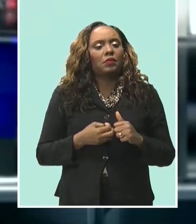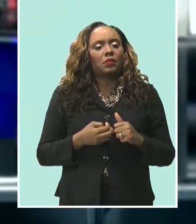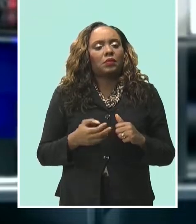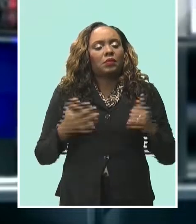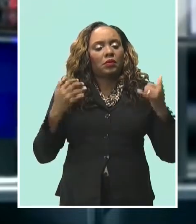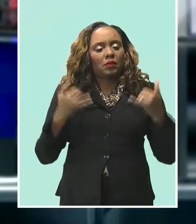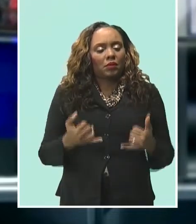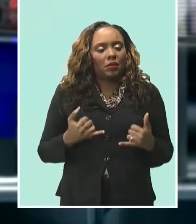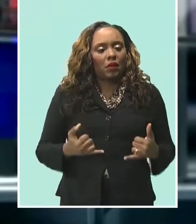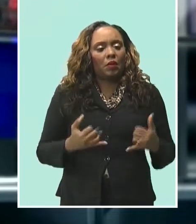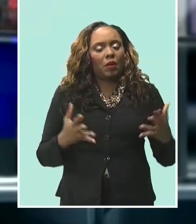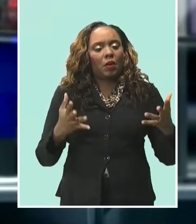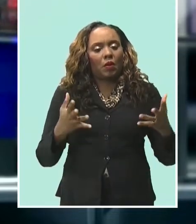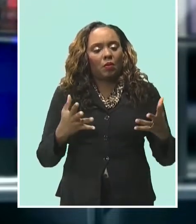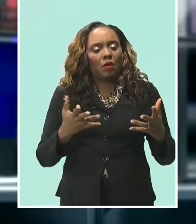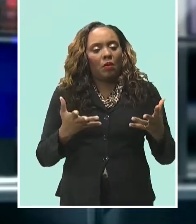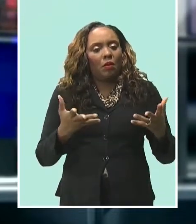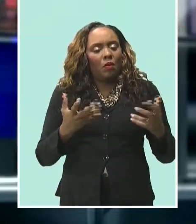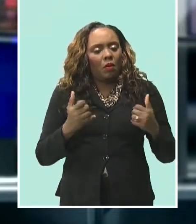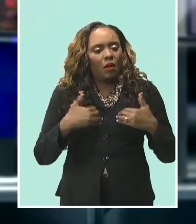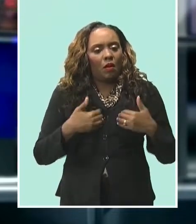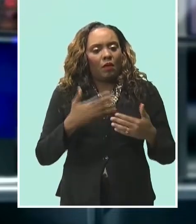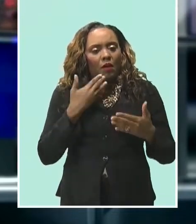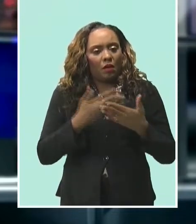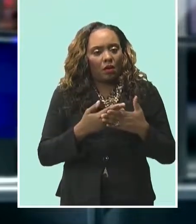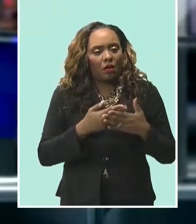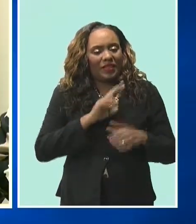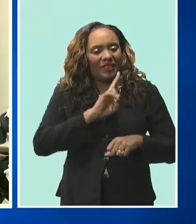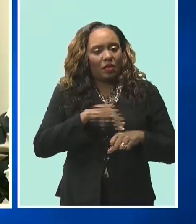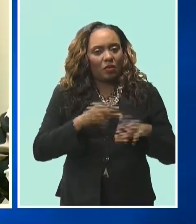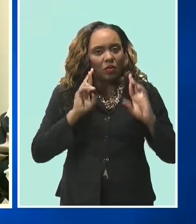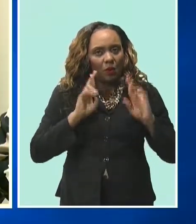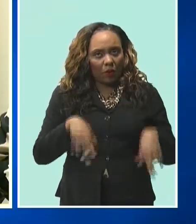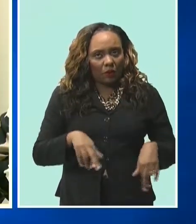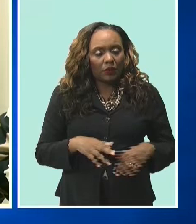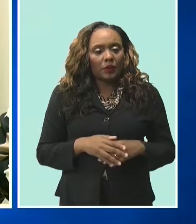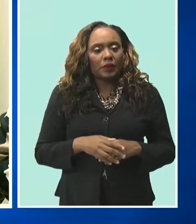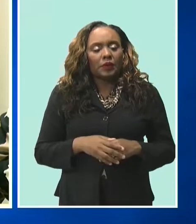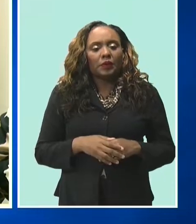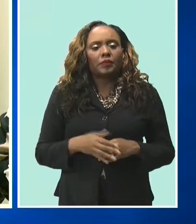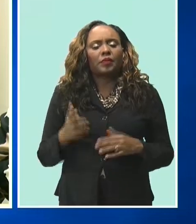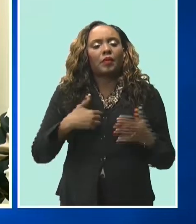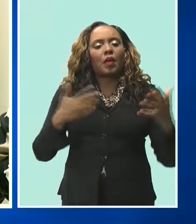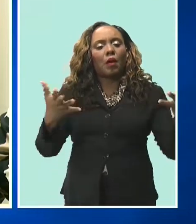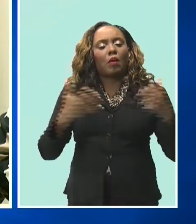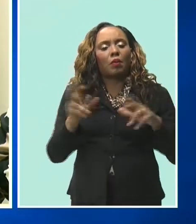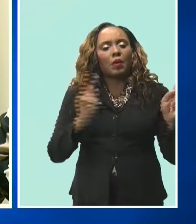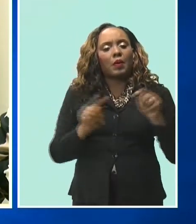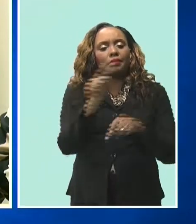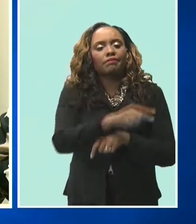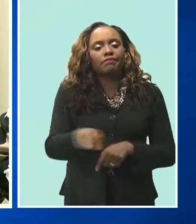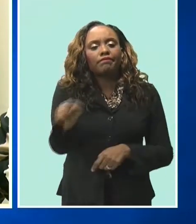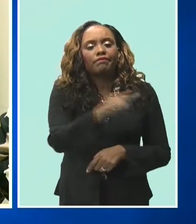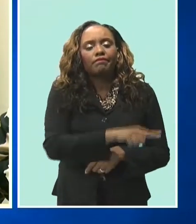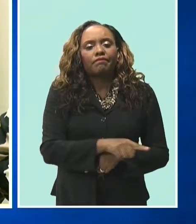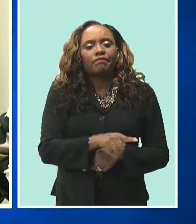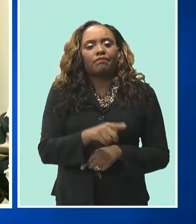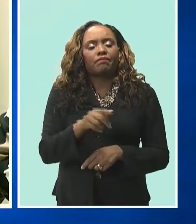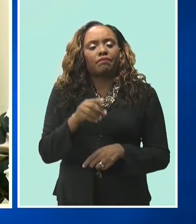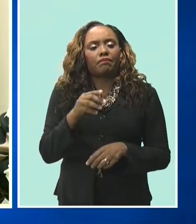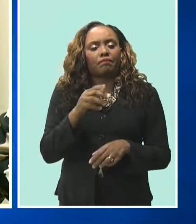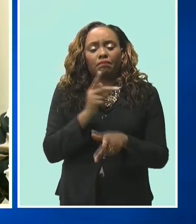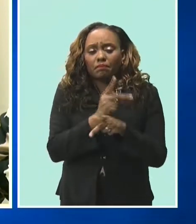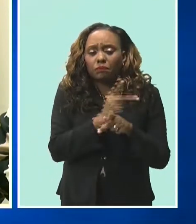as part of that country's overall response. I would like to advise the public to continue to observe